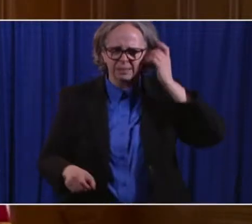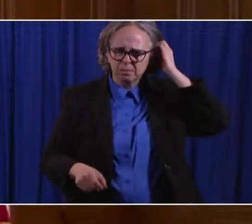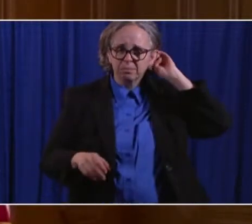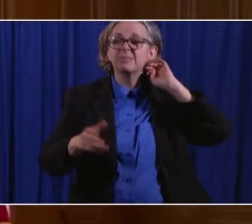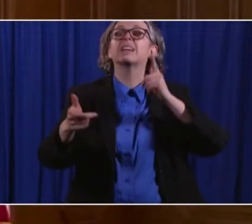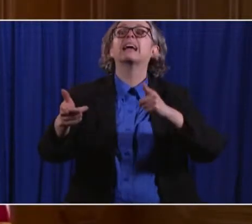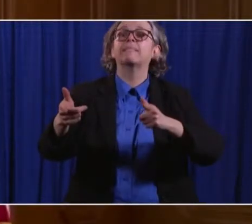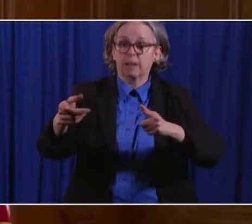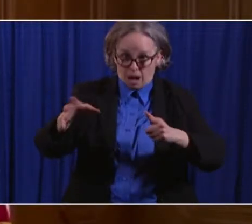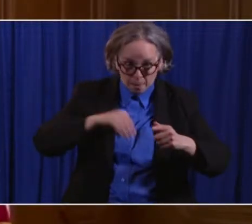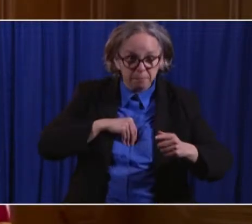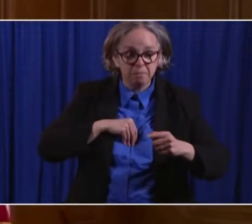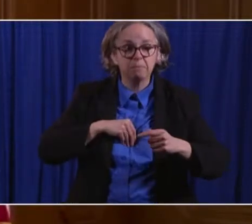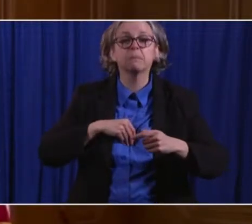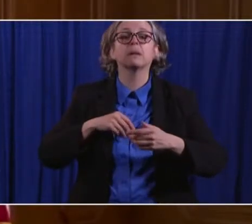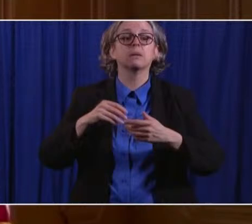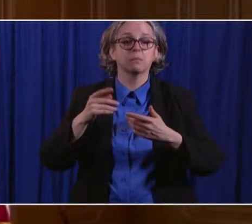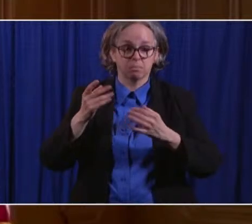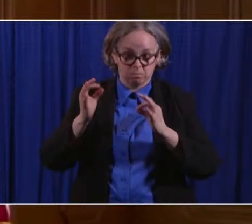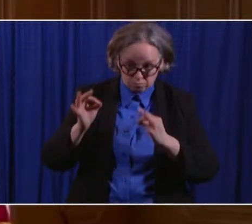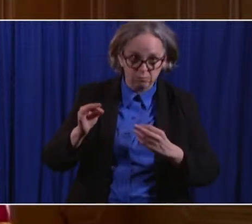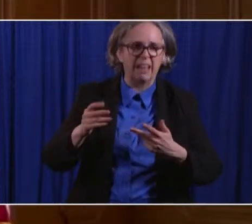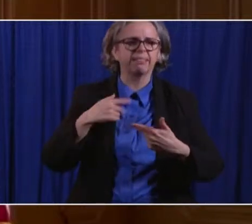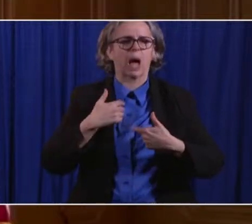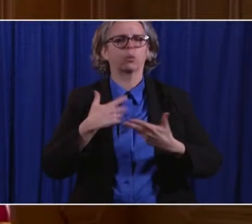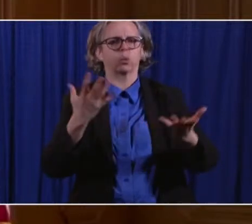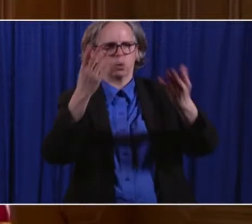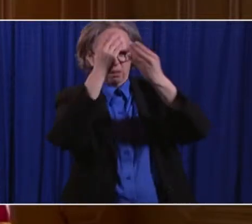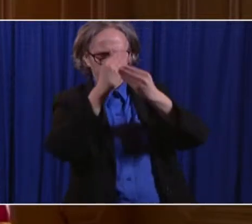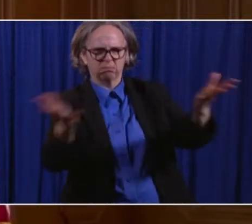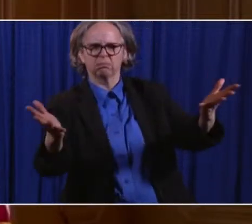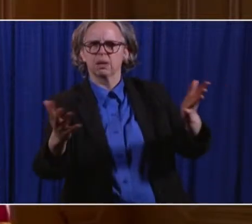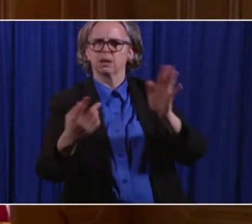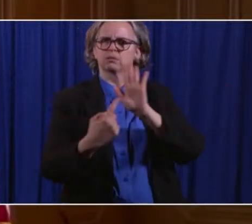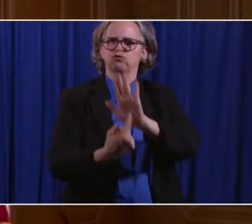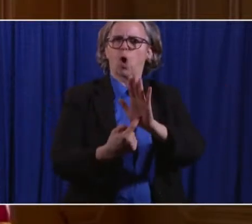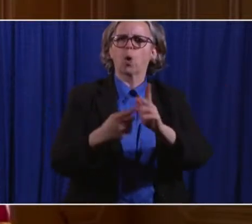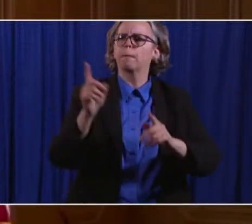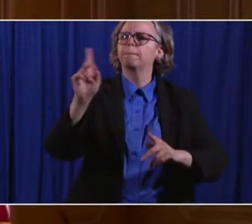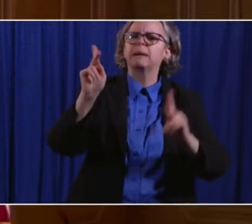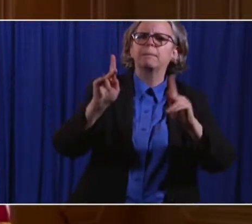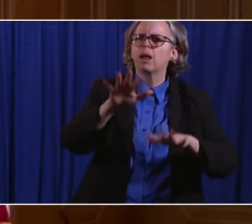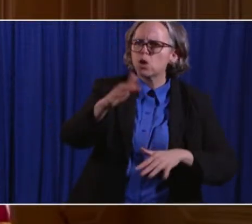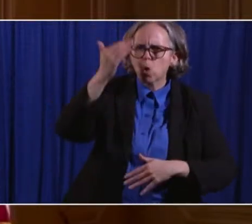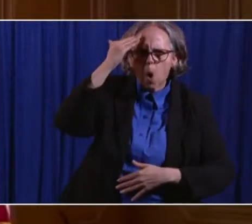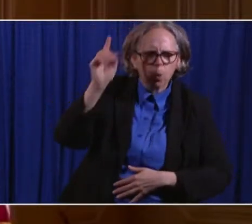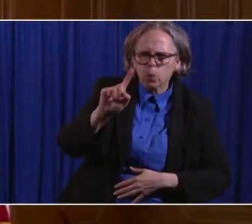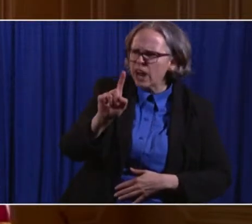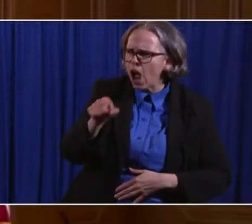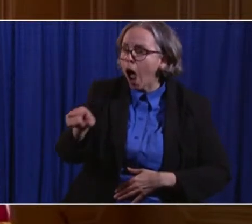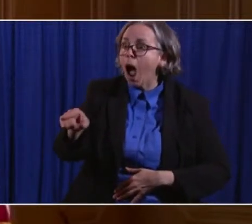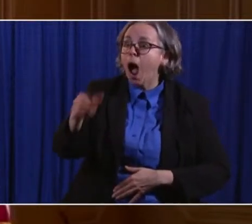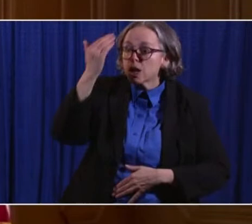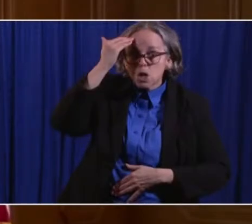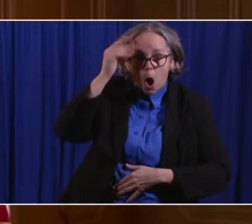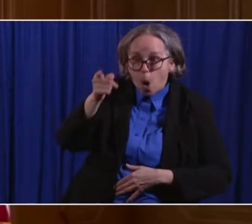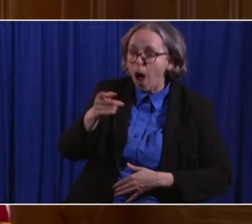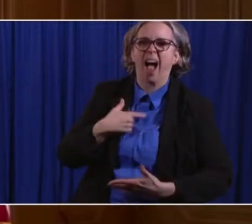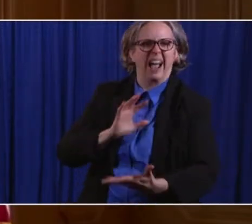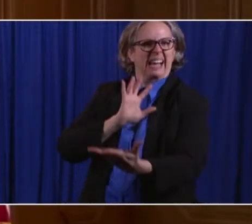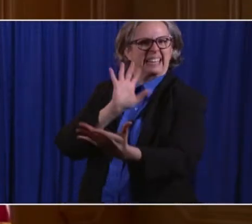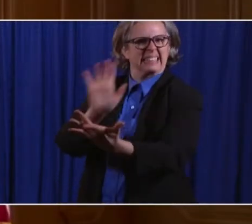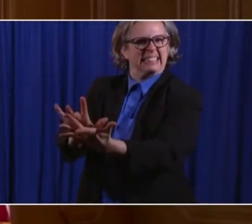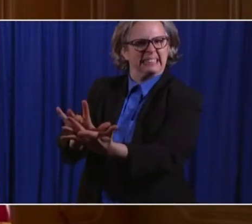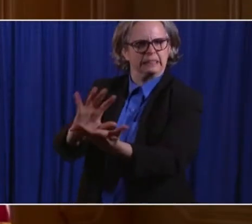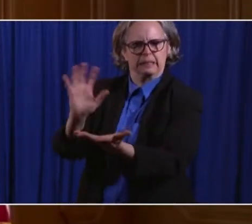we'll publish that, and that will be available so employers will know, who in their area, what provider might be interested in